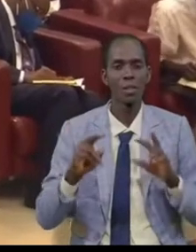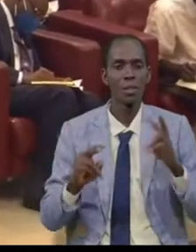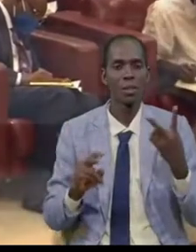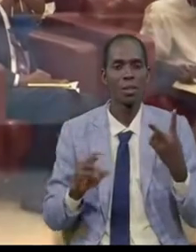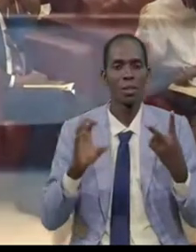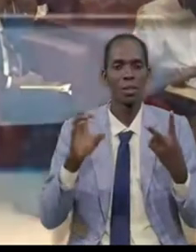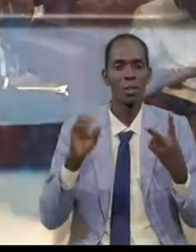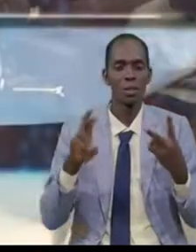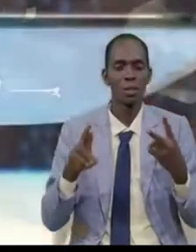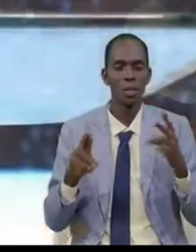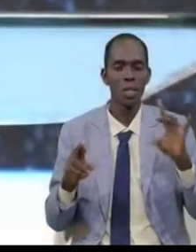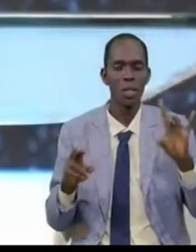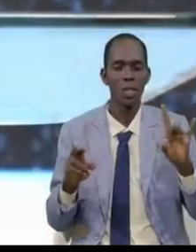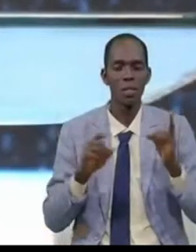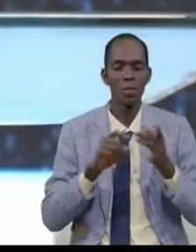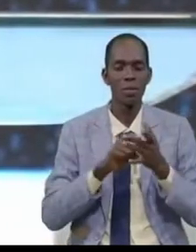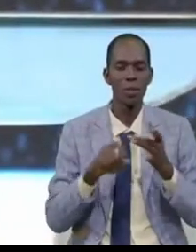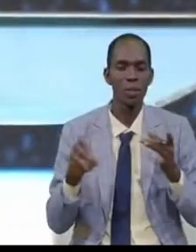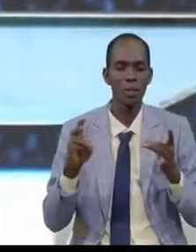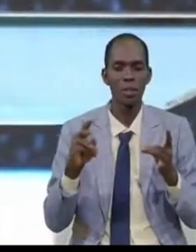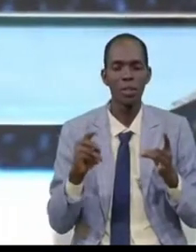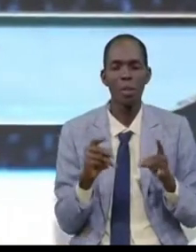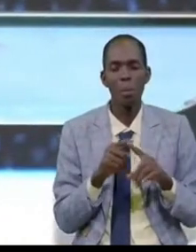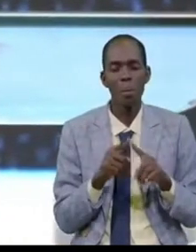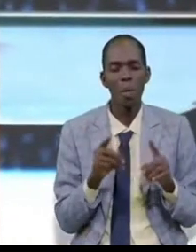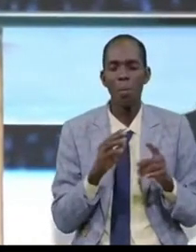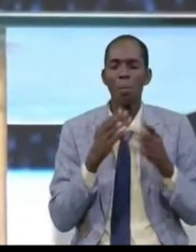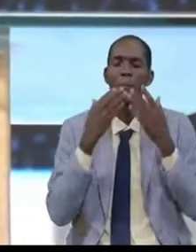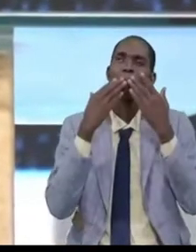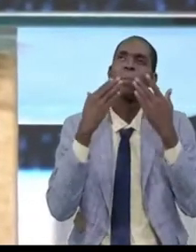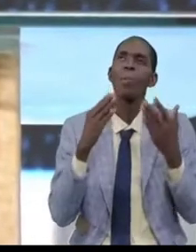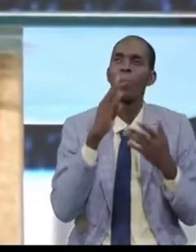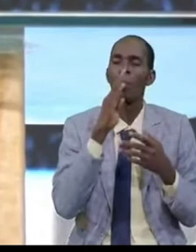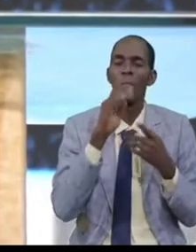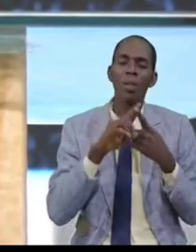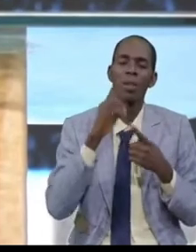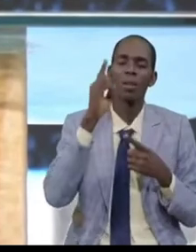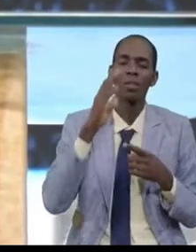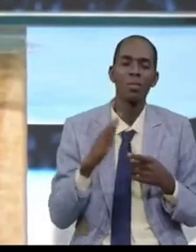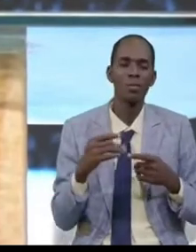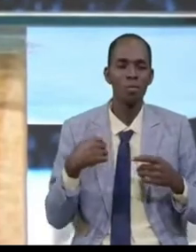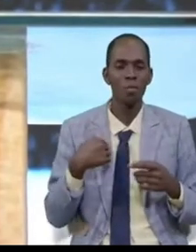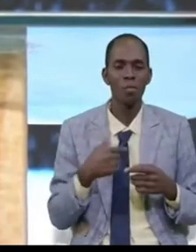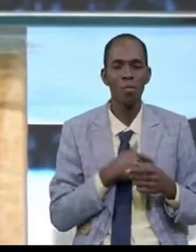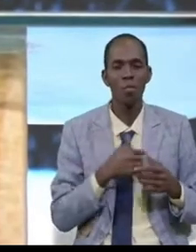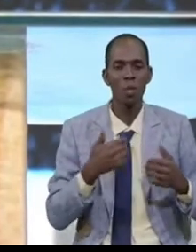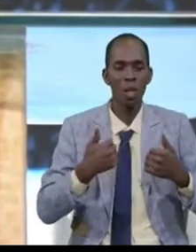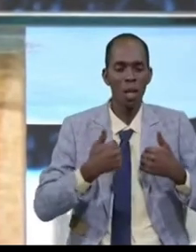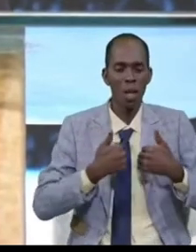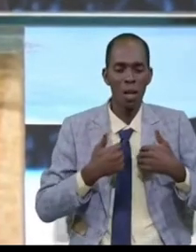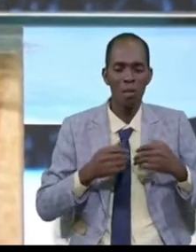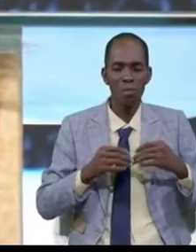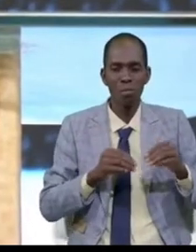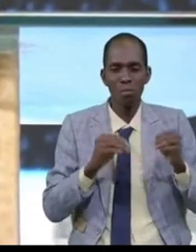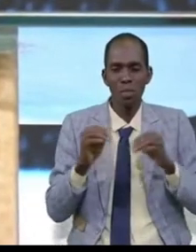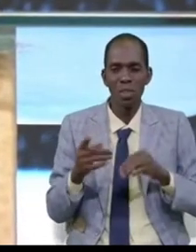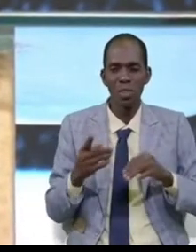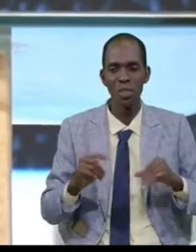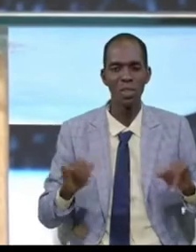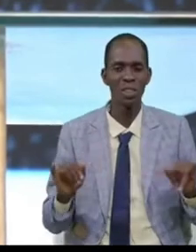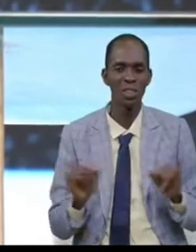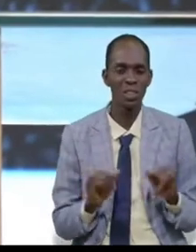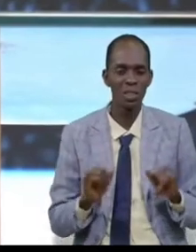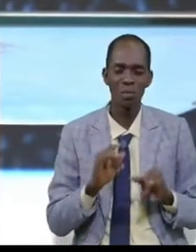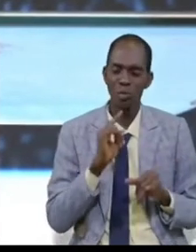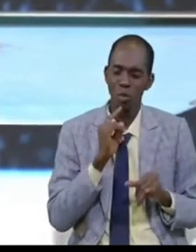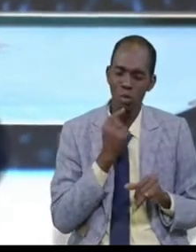we're reading from verse 16, but thanks be to God which has put the same earnest